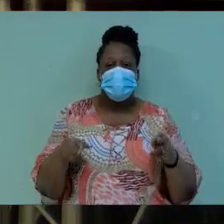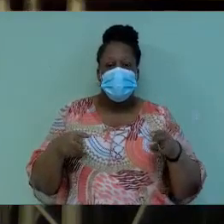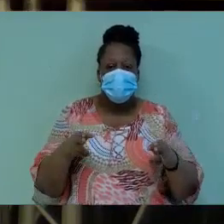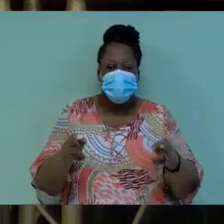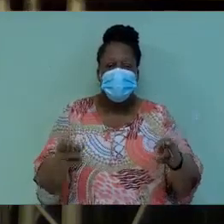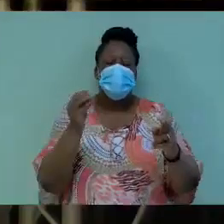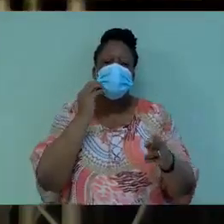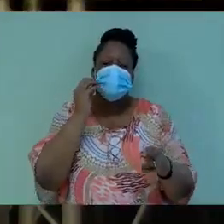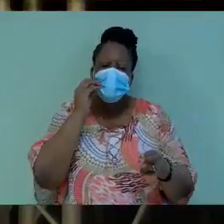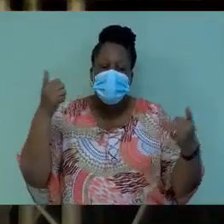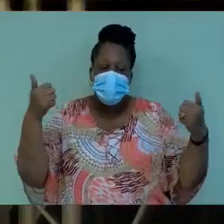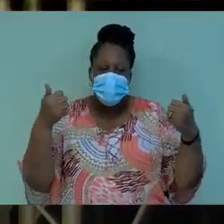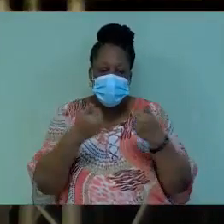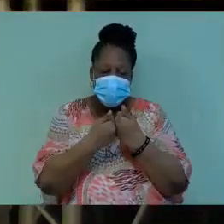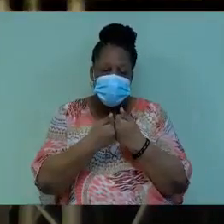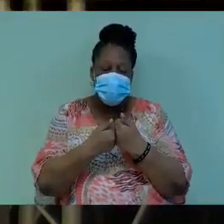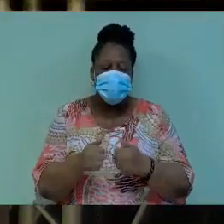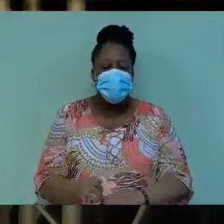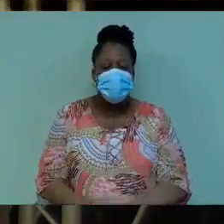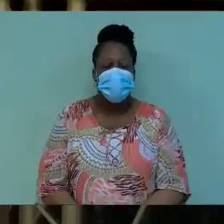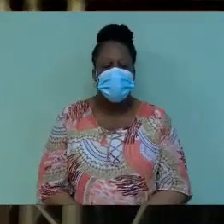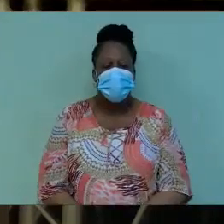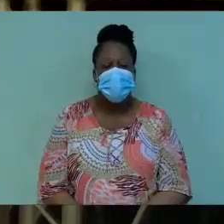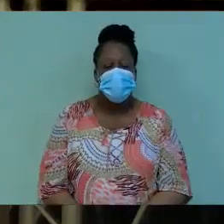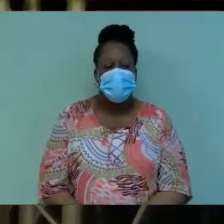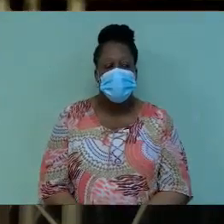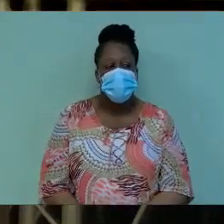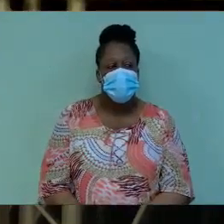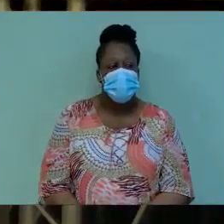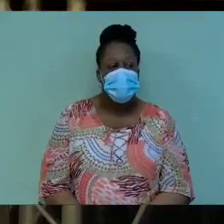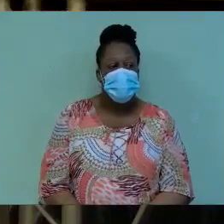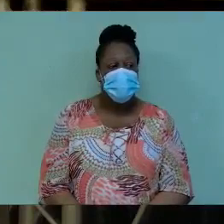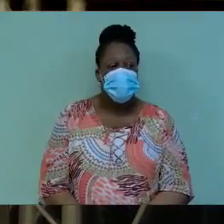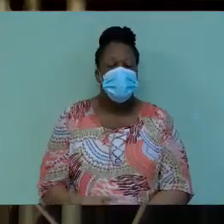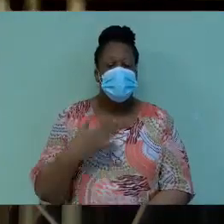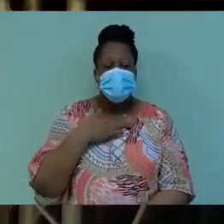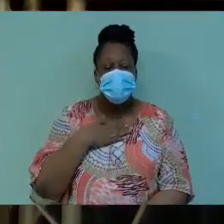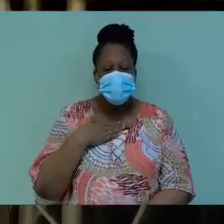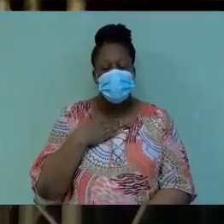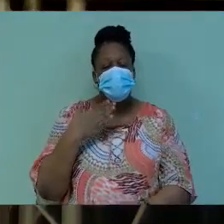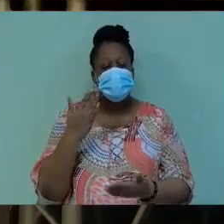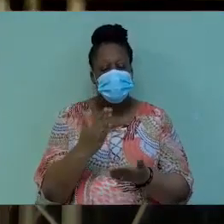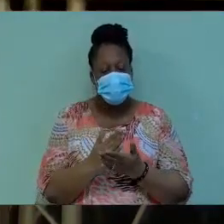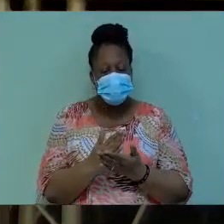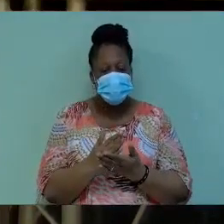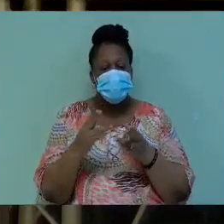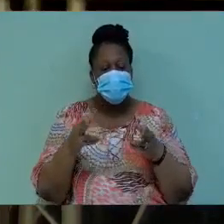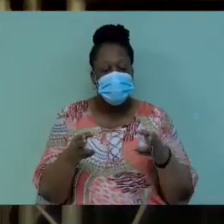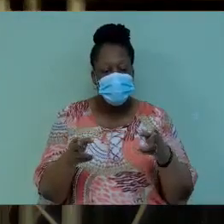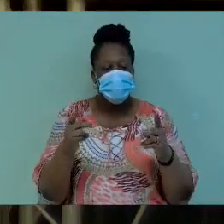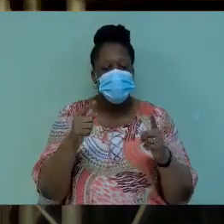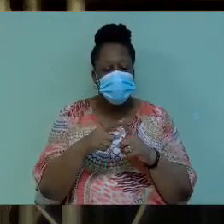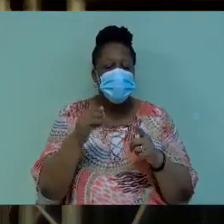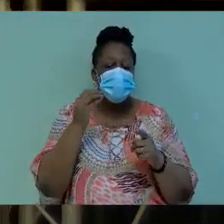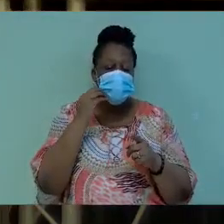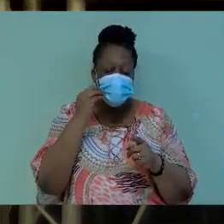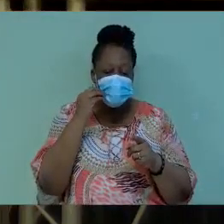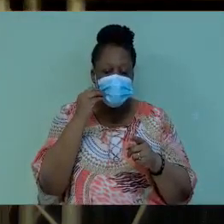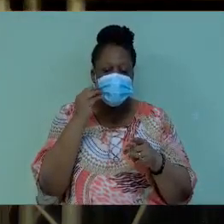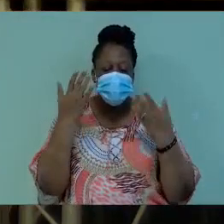these accidents, we conclude, were the result of persons hurrying to get home before the curfew begins